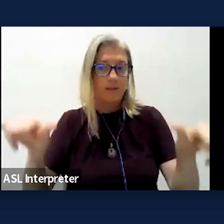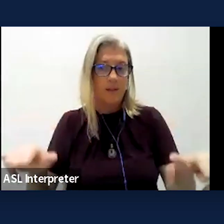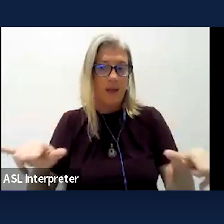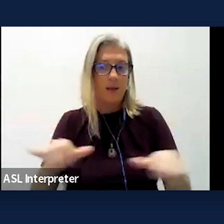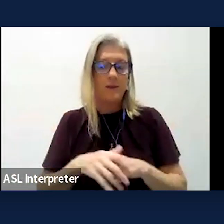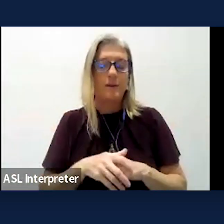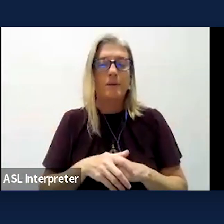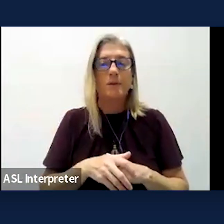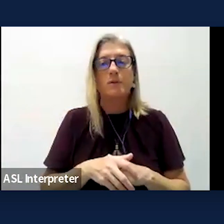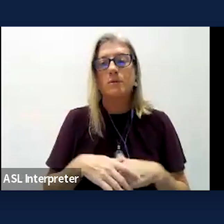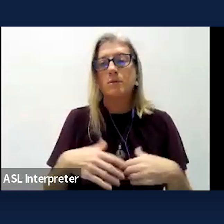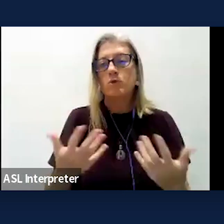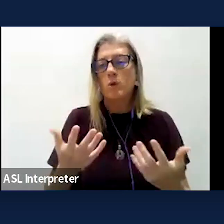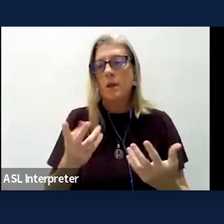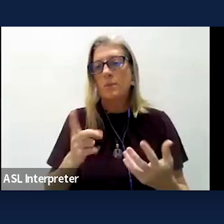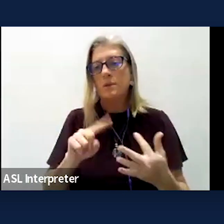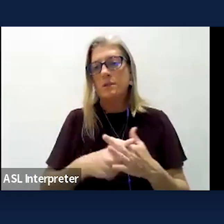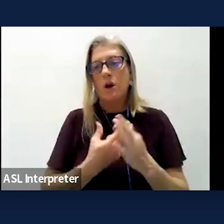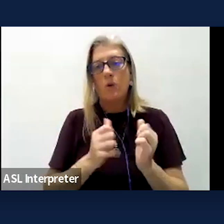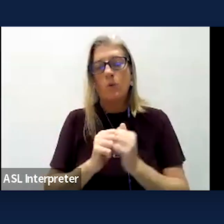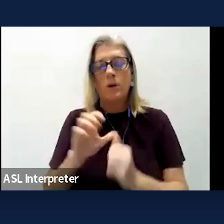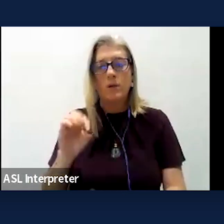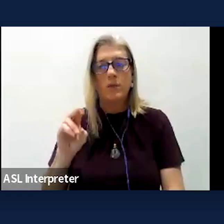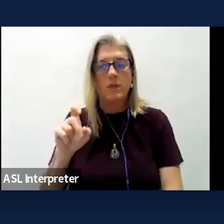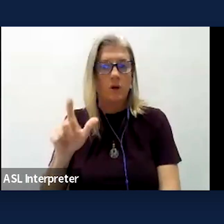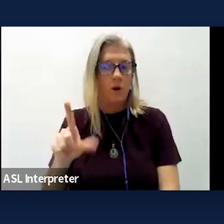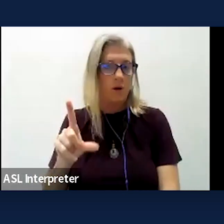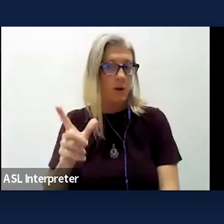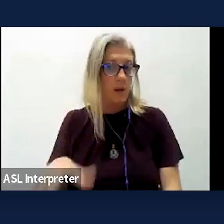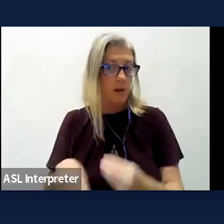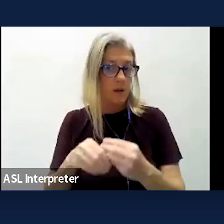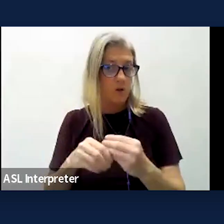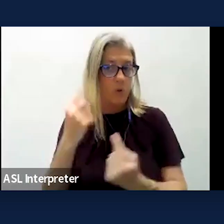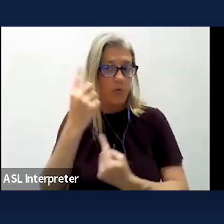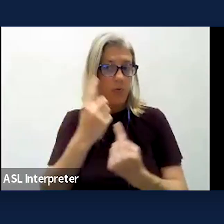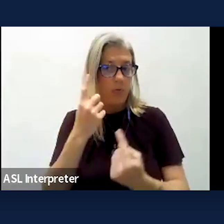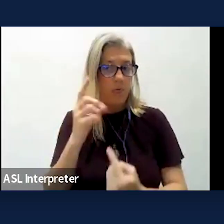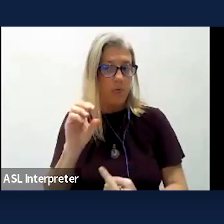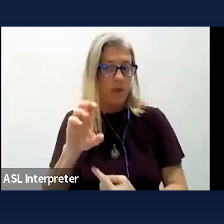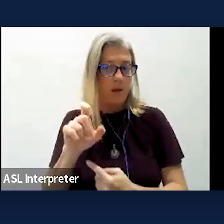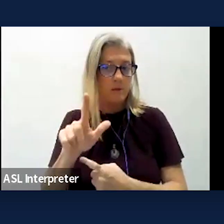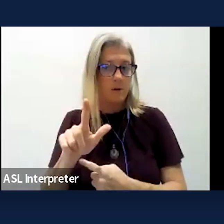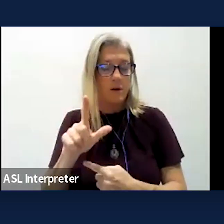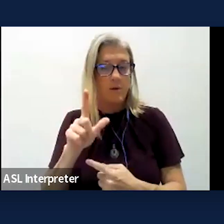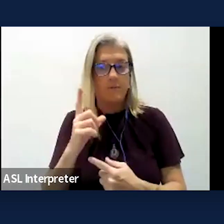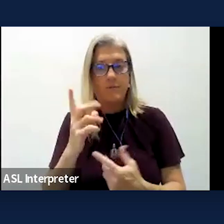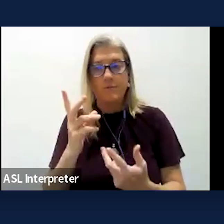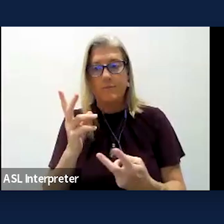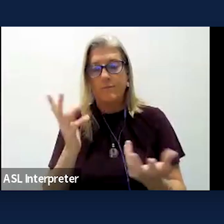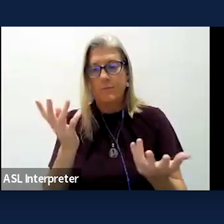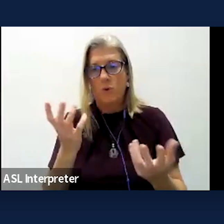So let me start with Carl. Any additional thoughts, Carl, for folks that you would like to share about what you've learned